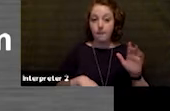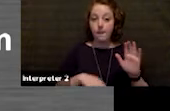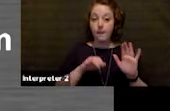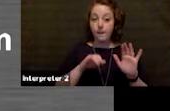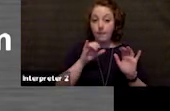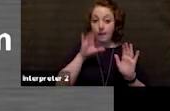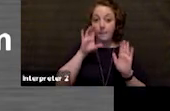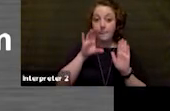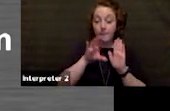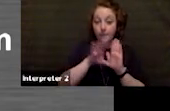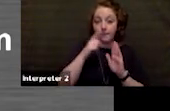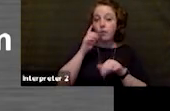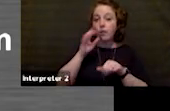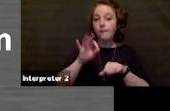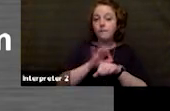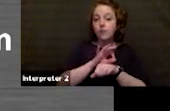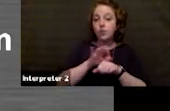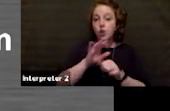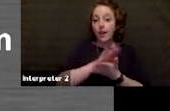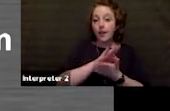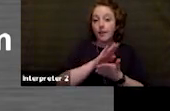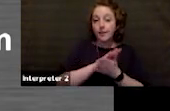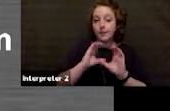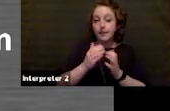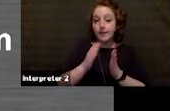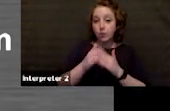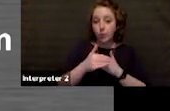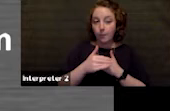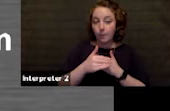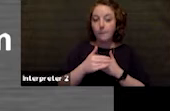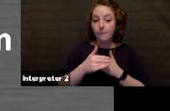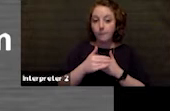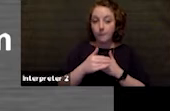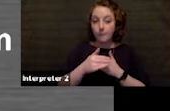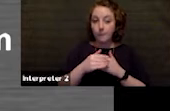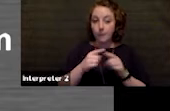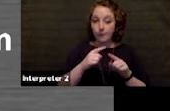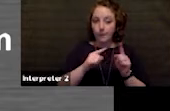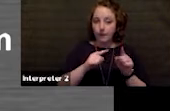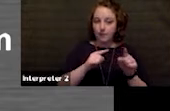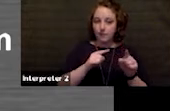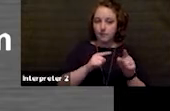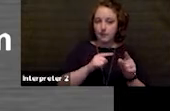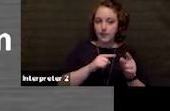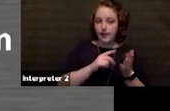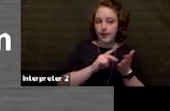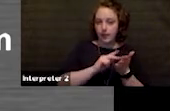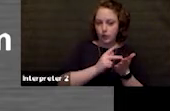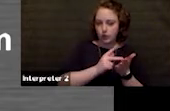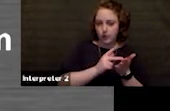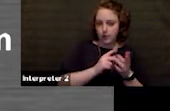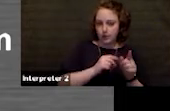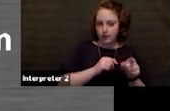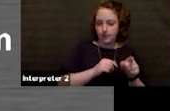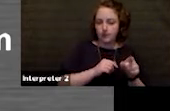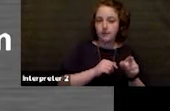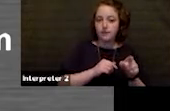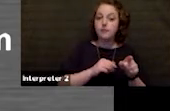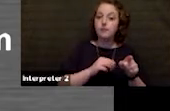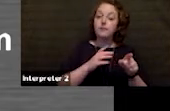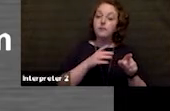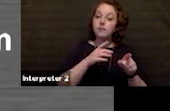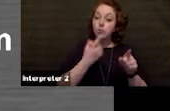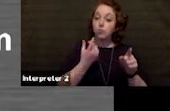functional academics classroom, but it's the kitchen. And so the intent there would be to work with our